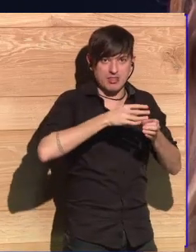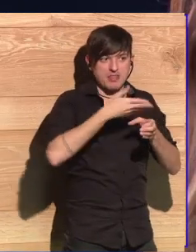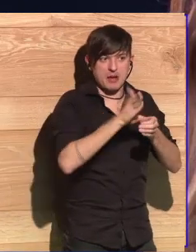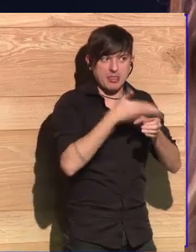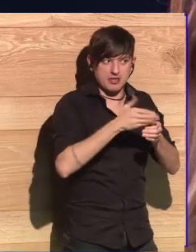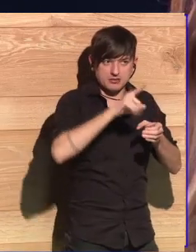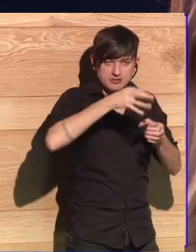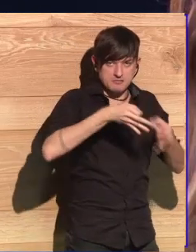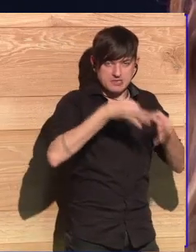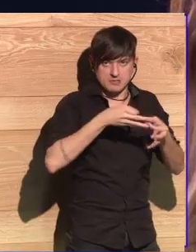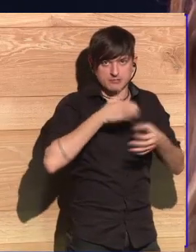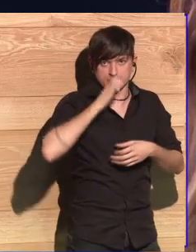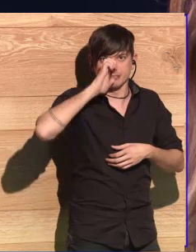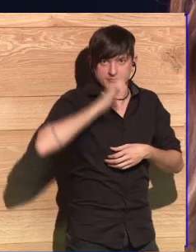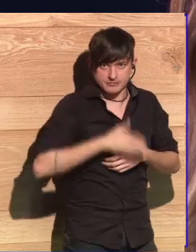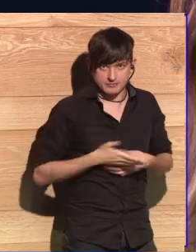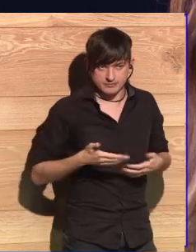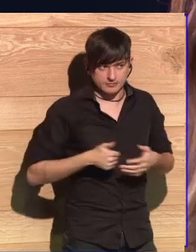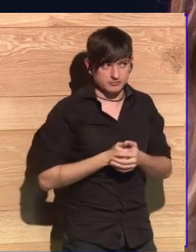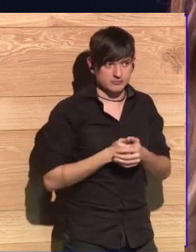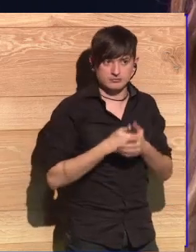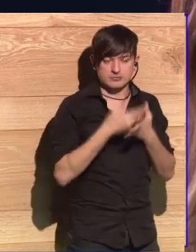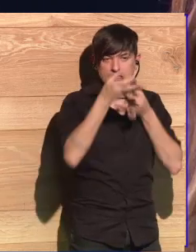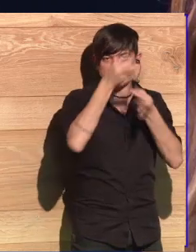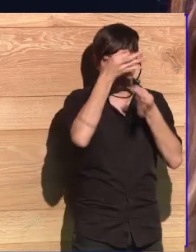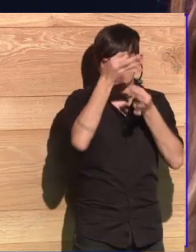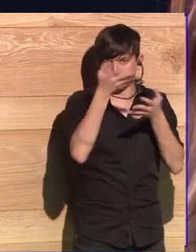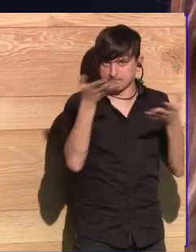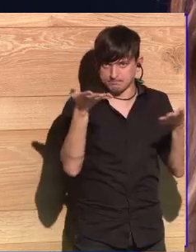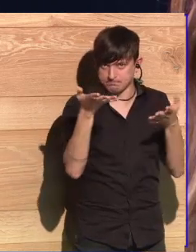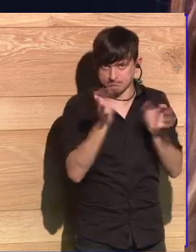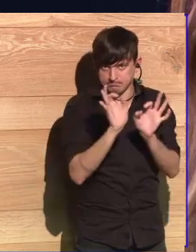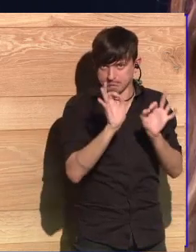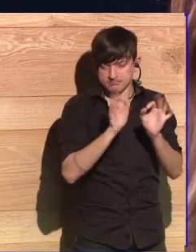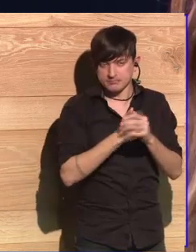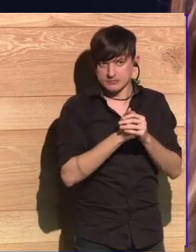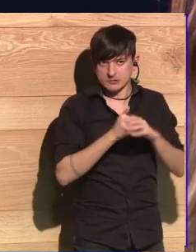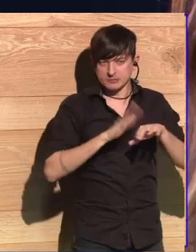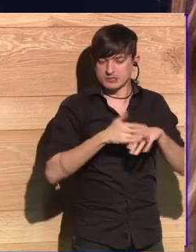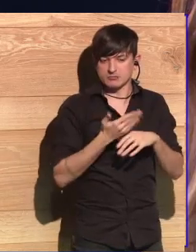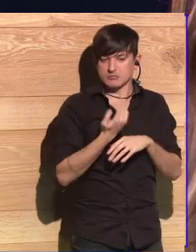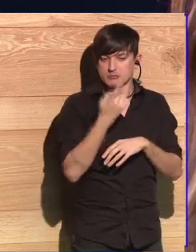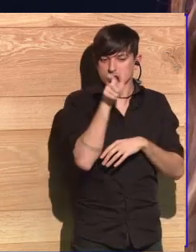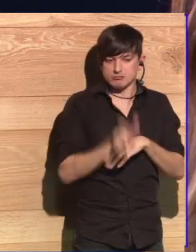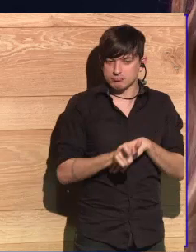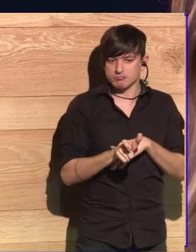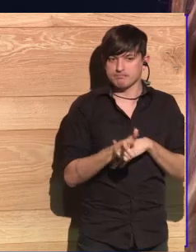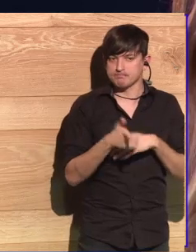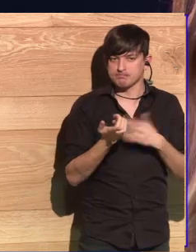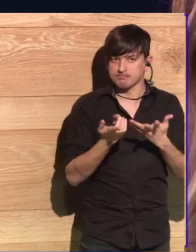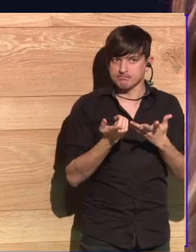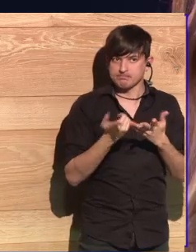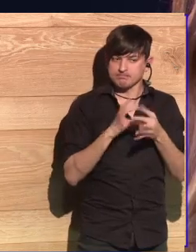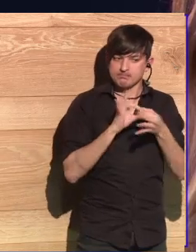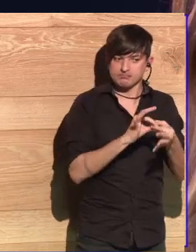A detail like that to somebody who ends up being involved with drugs and alcohol, how can you leave it out? It's a formative